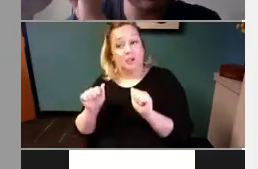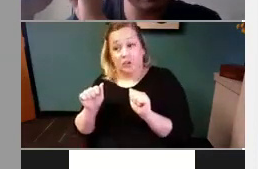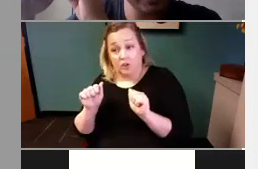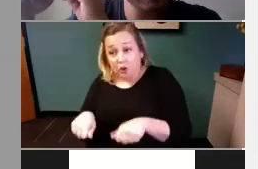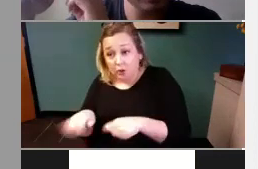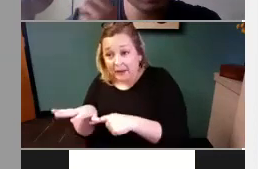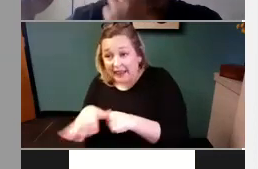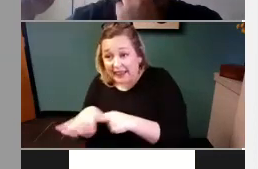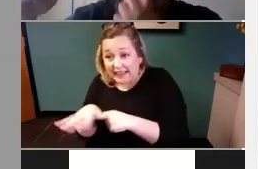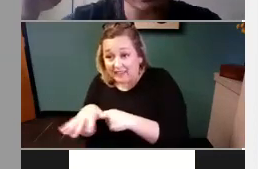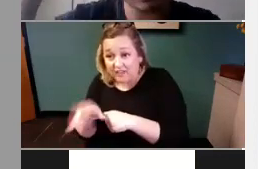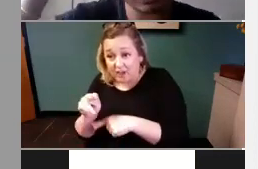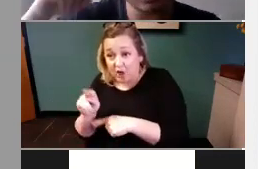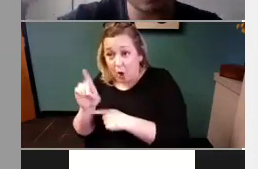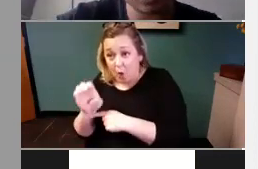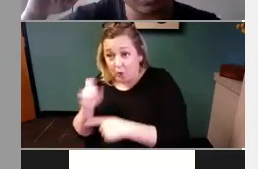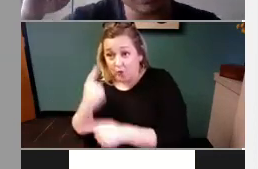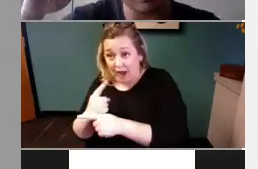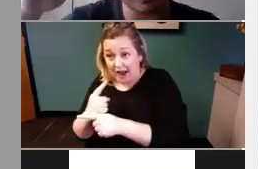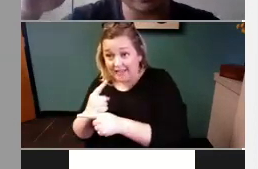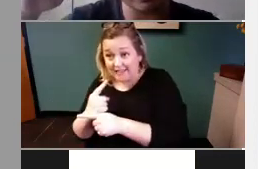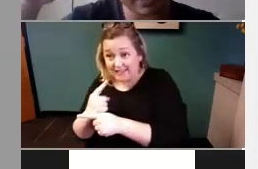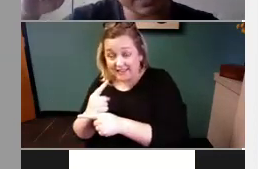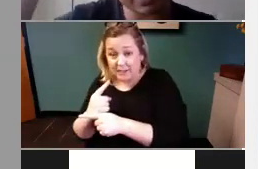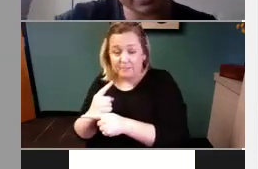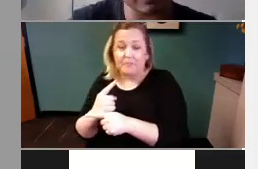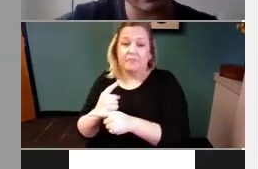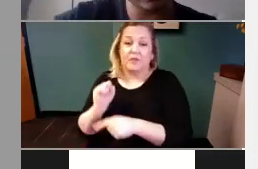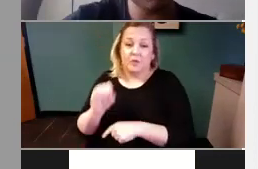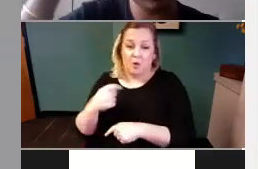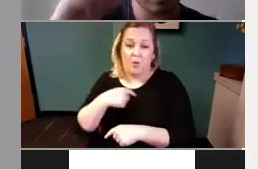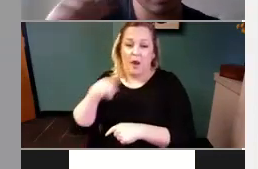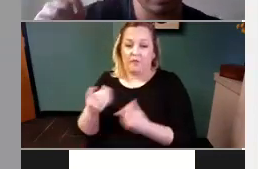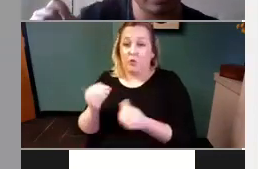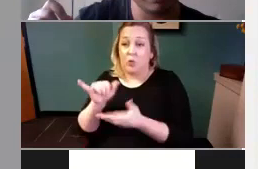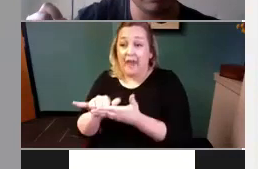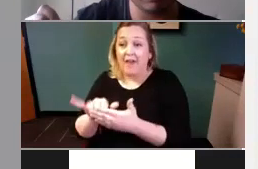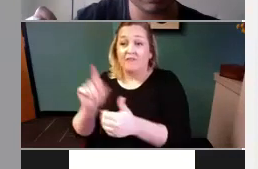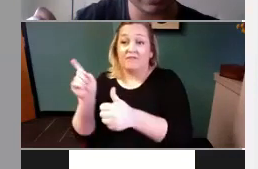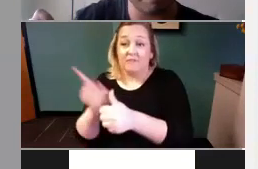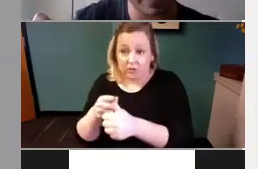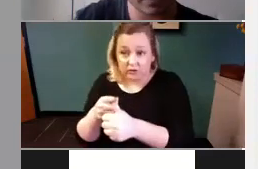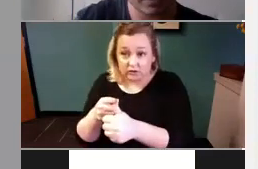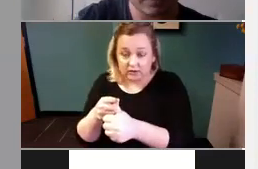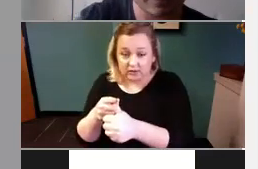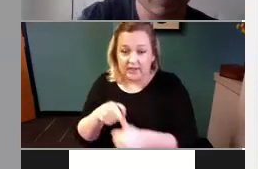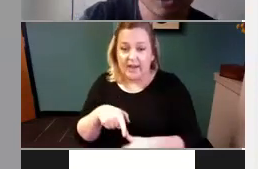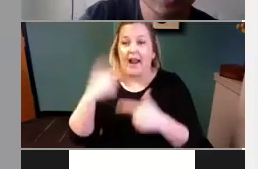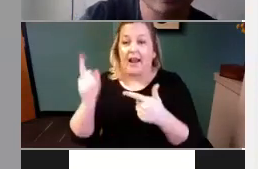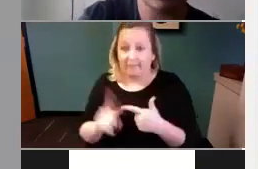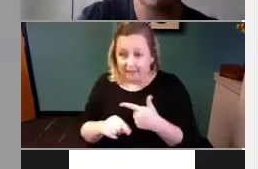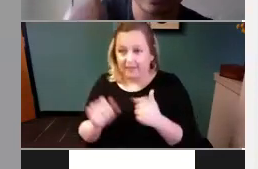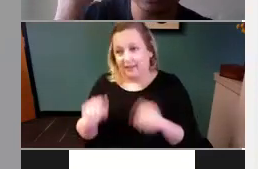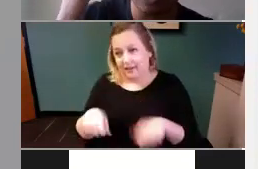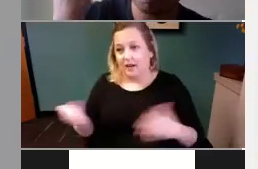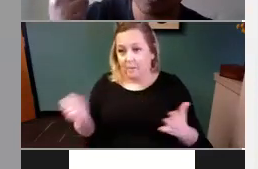particular graph, right? So that is, we need to do this before anything else, and then we can come back, right?